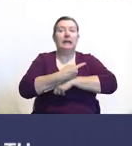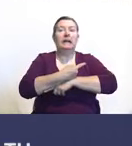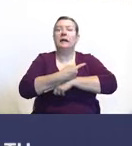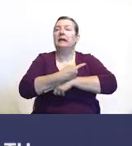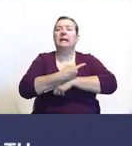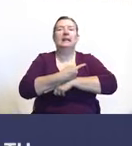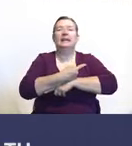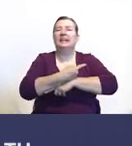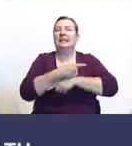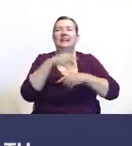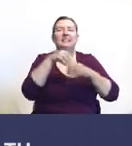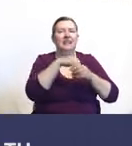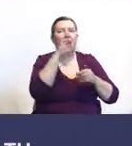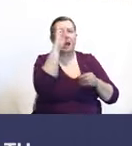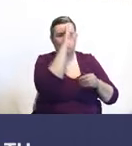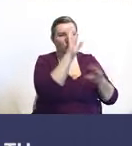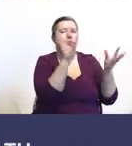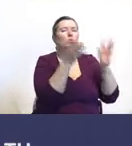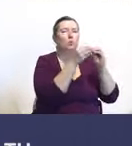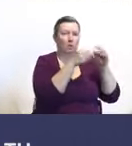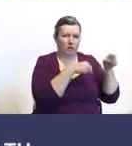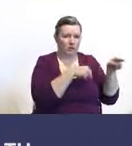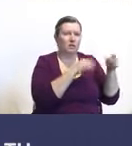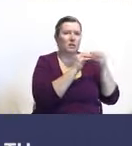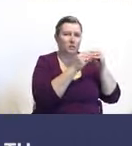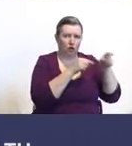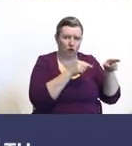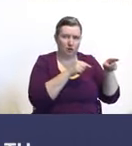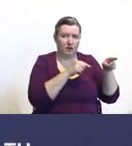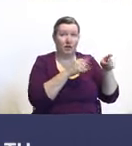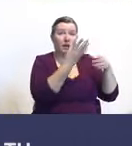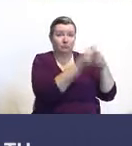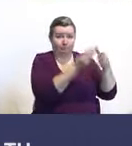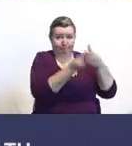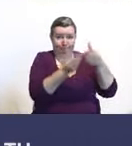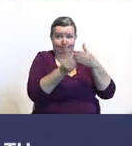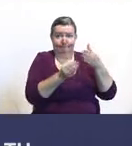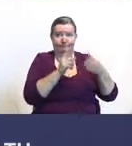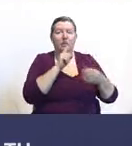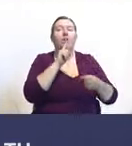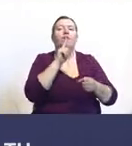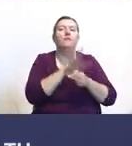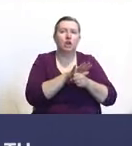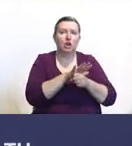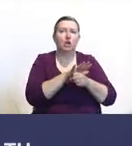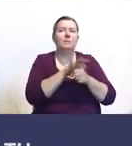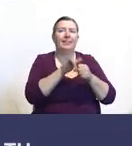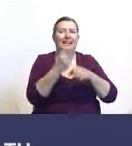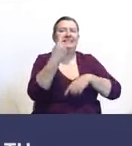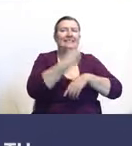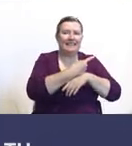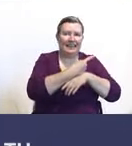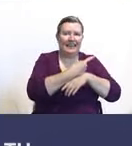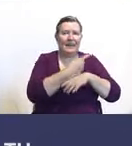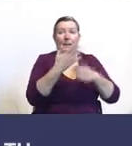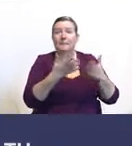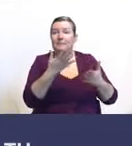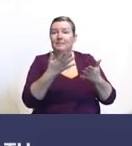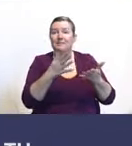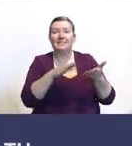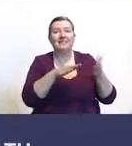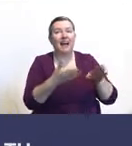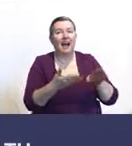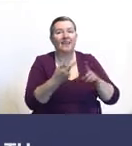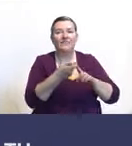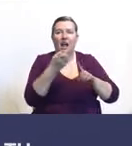numbers. Those passings are confirmed on that day, and they may be from different